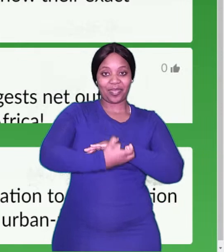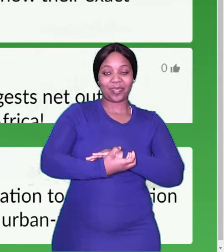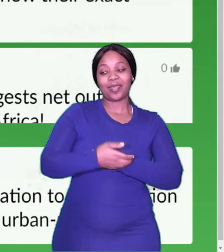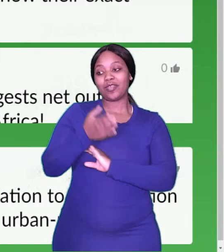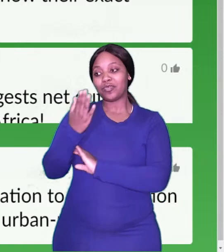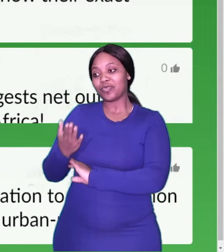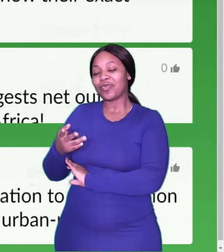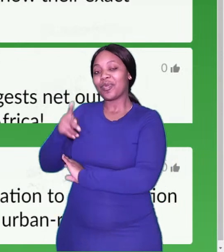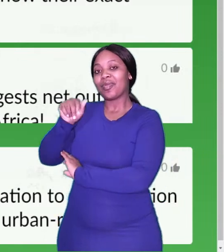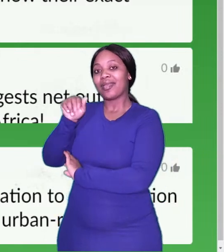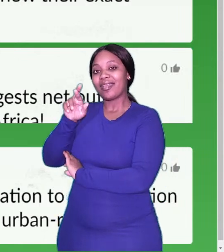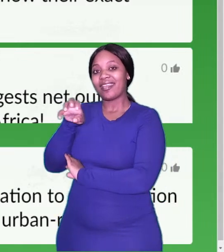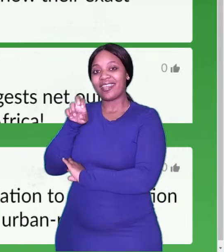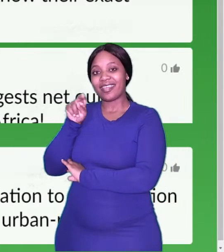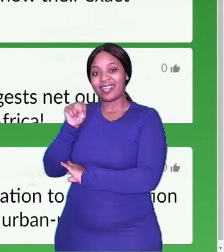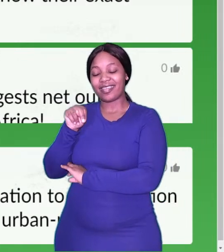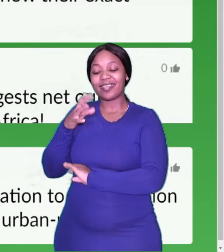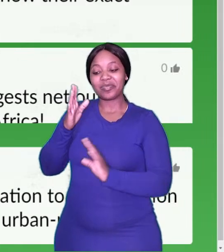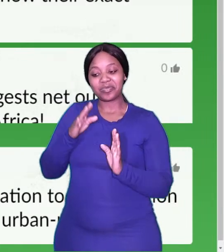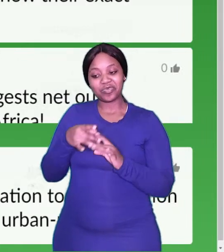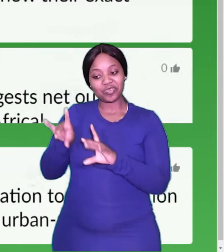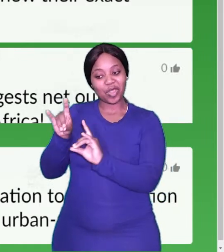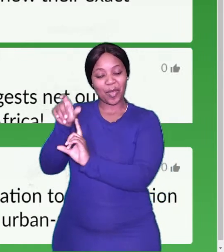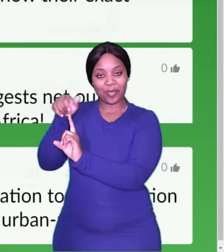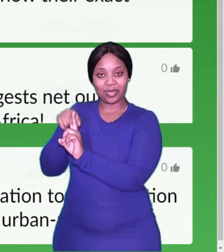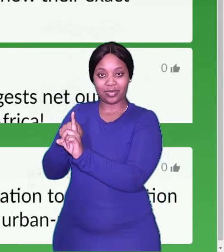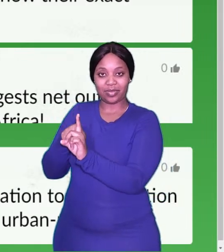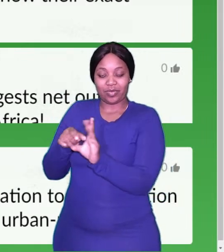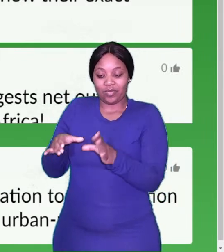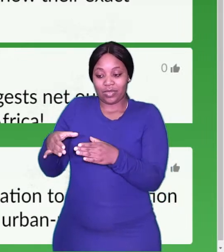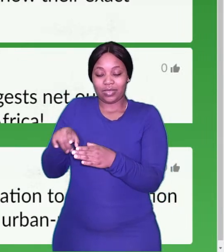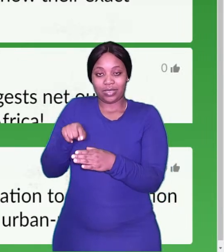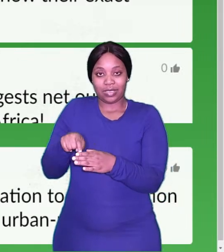this session. And again, to the